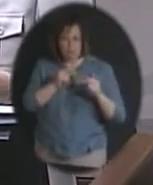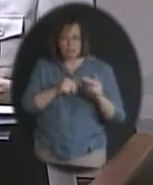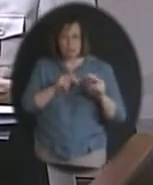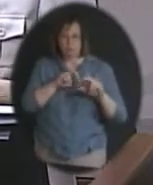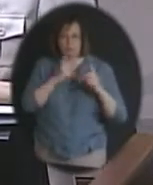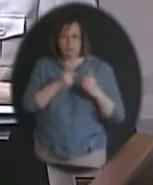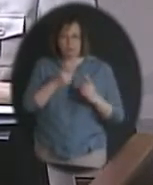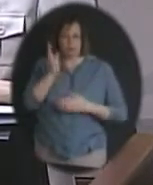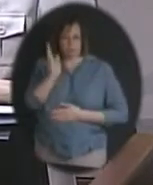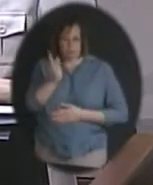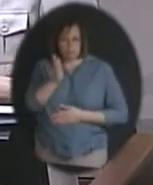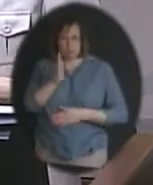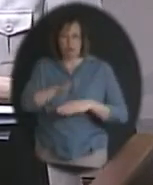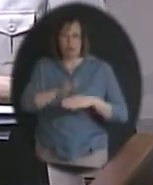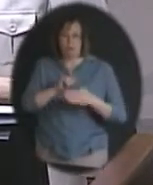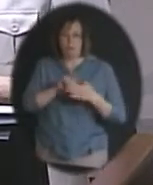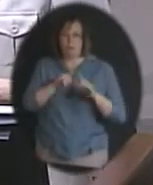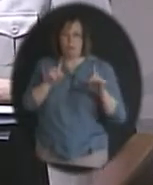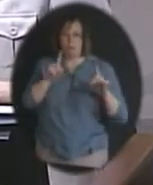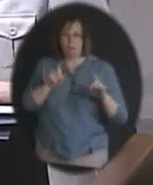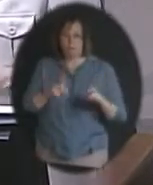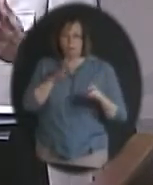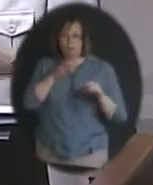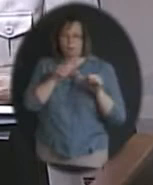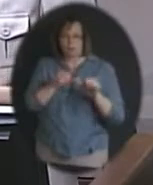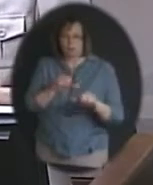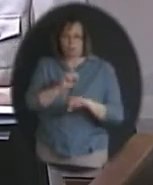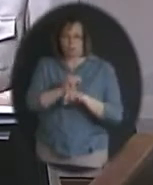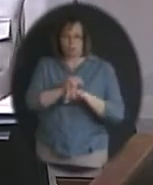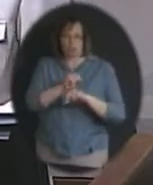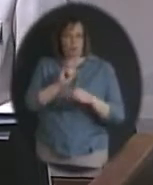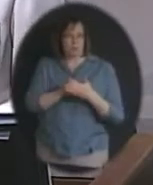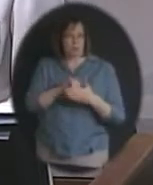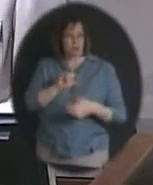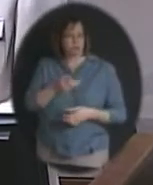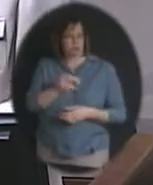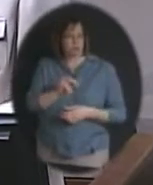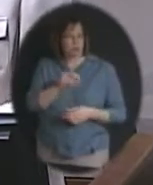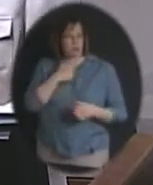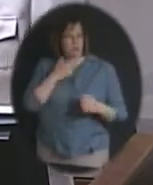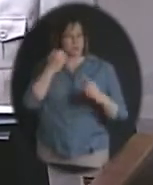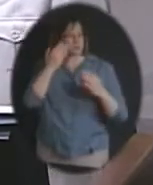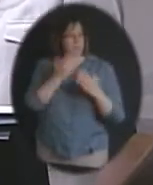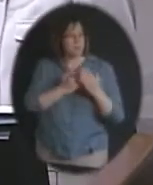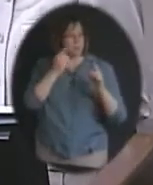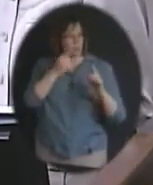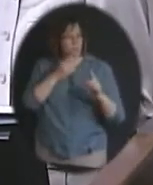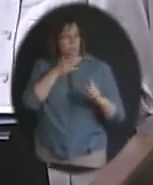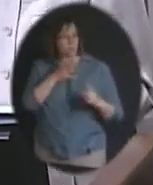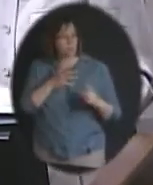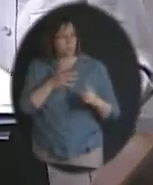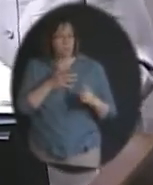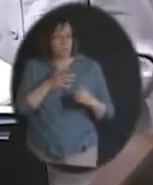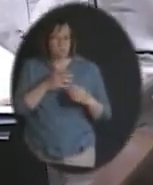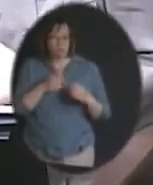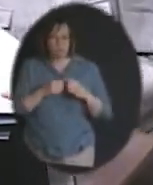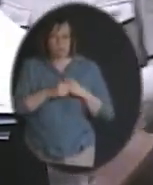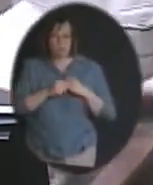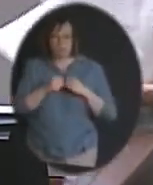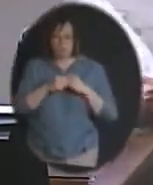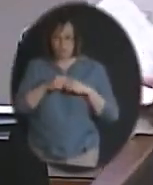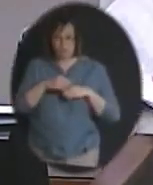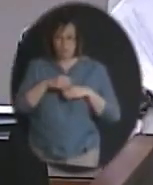a presentation on that, but we'll keep working on that. I know John has some goals. We break this information out by